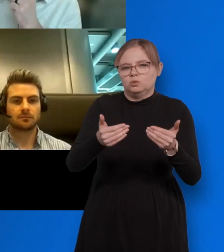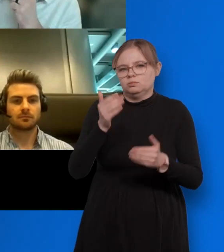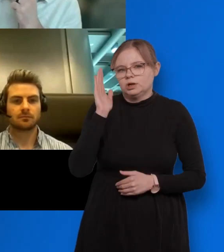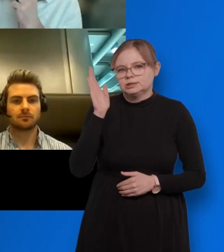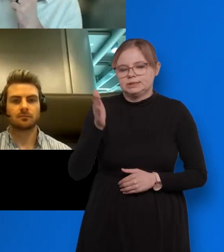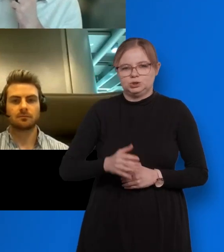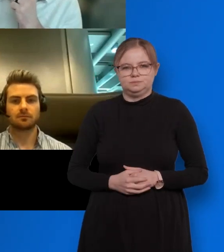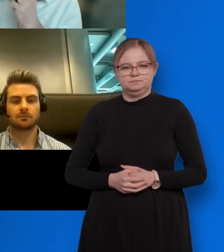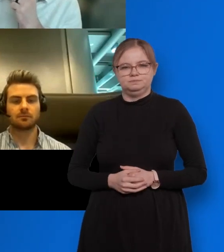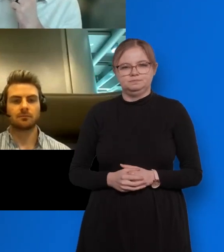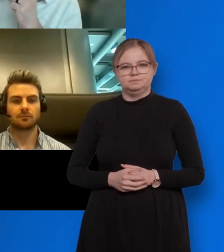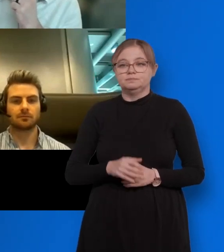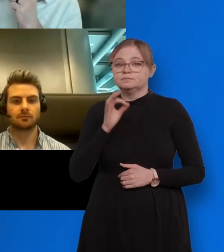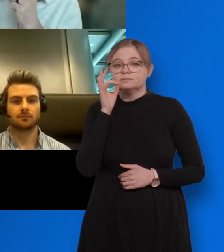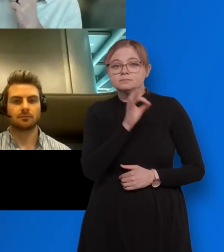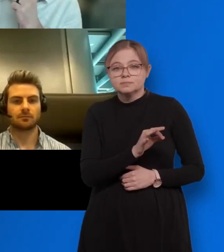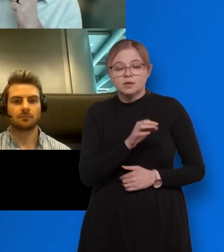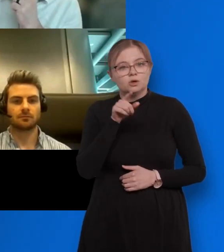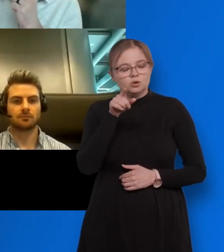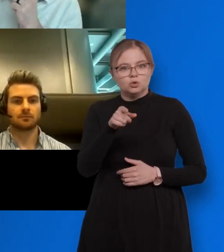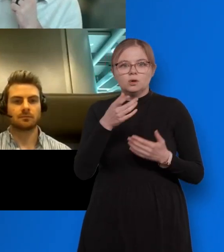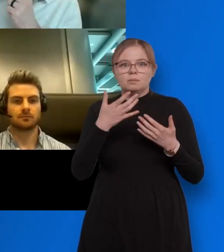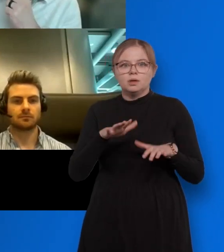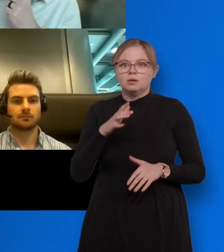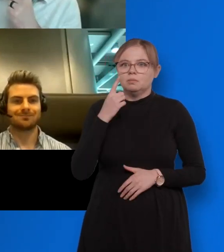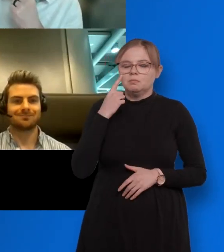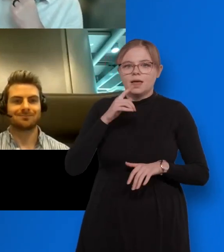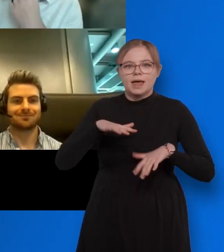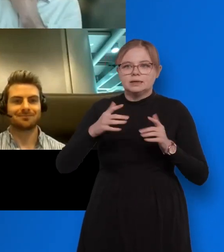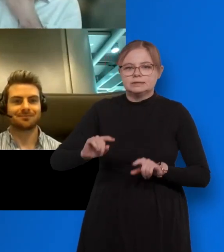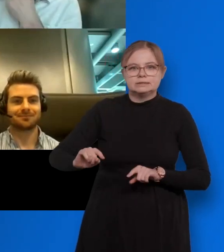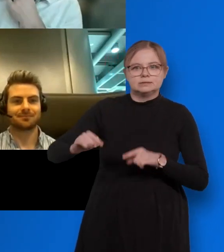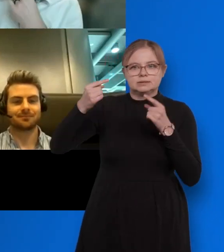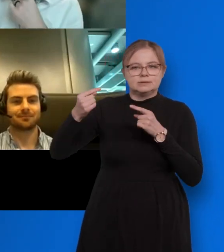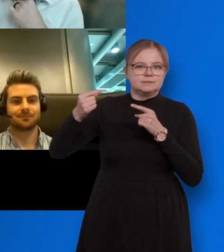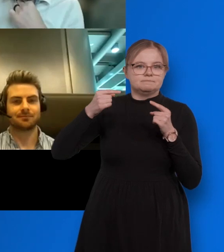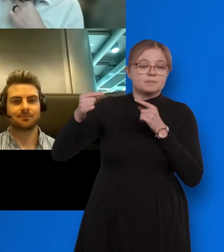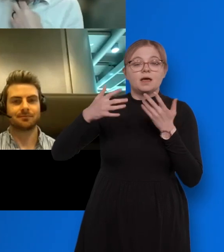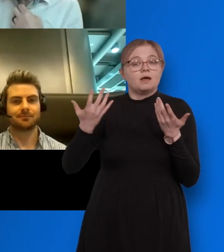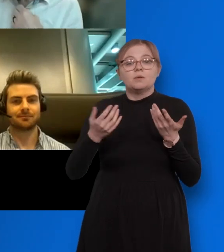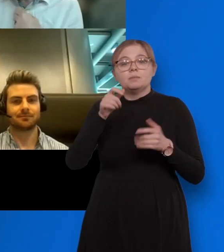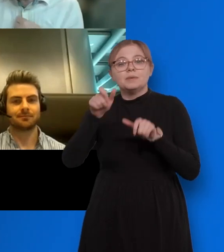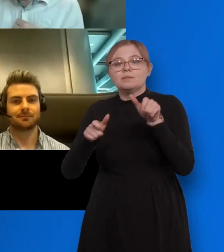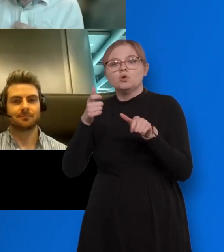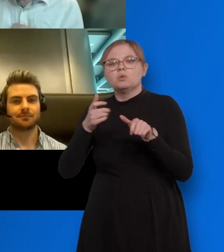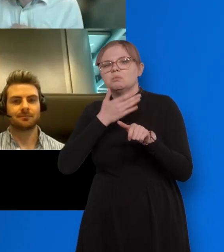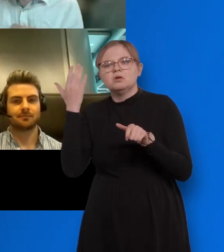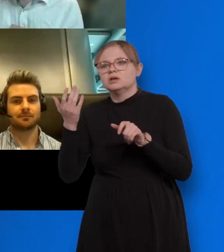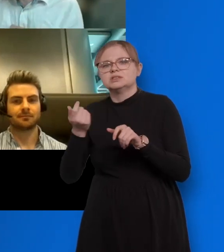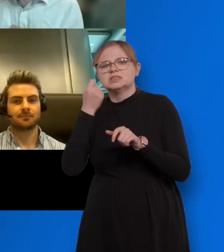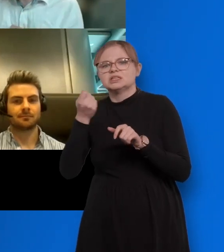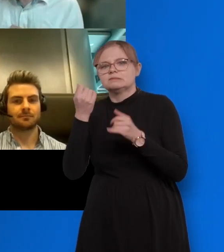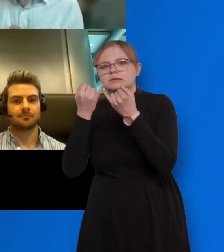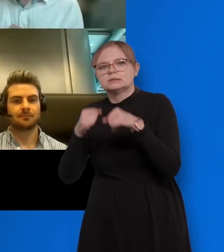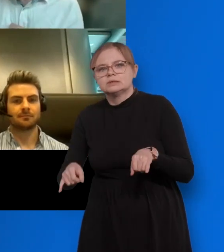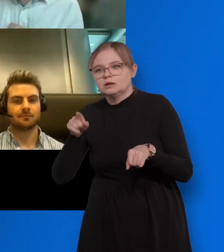presentations, have you received pushback, Ken? For example, is there any feedback from people who are not successful in the randomization, feeling